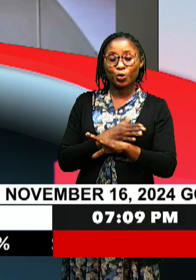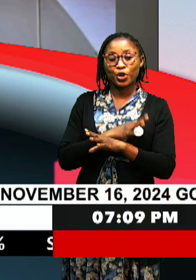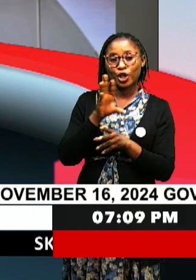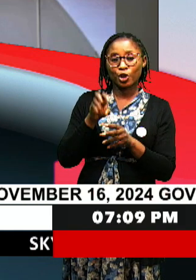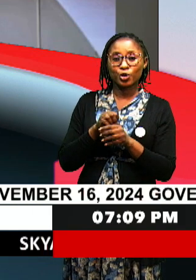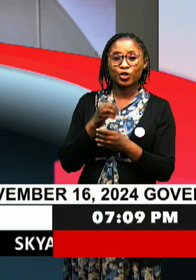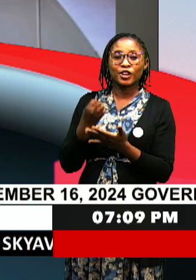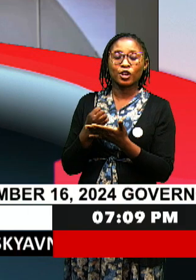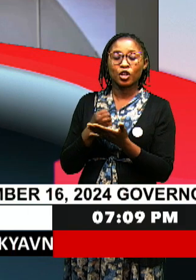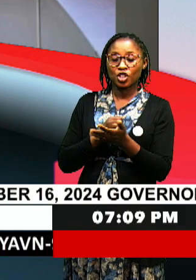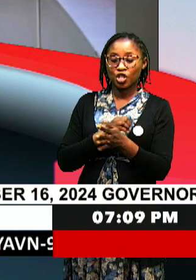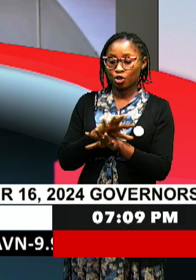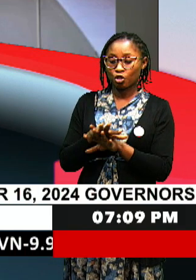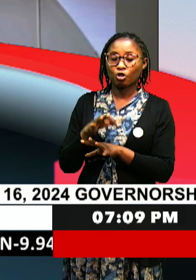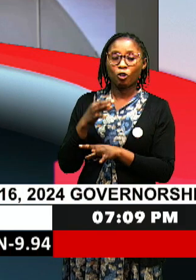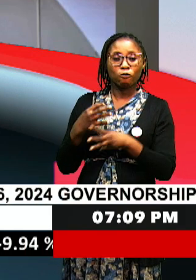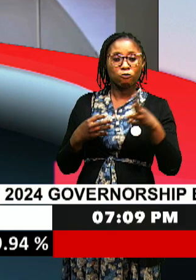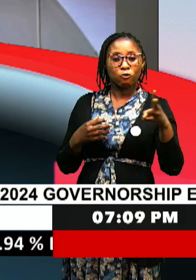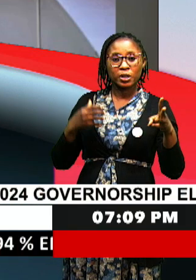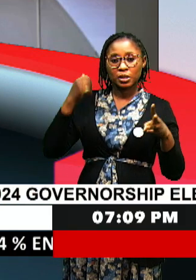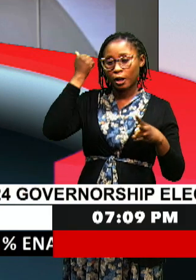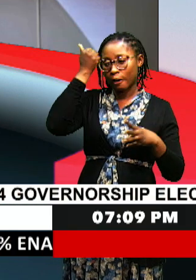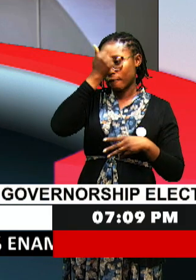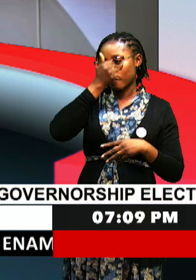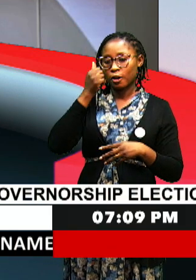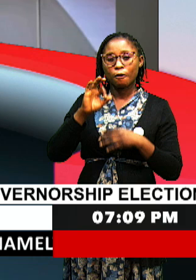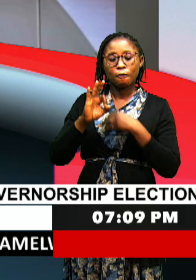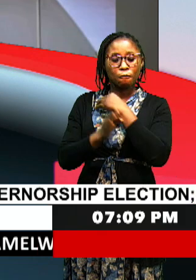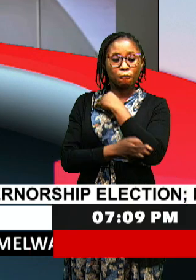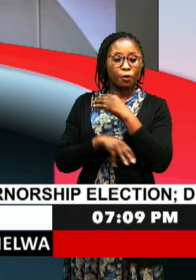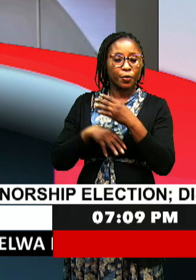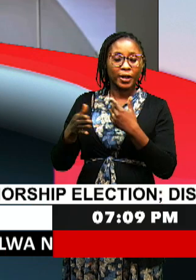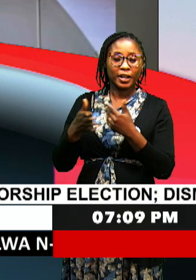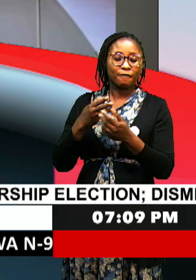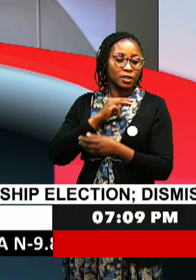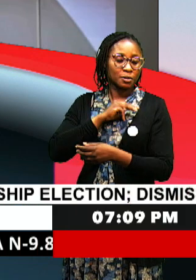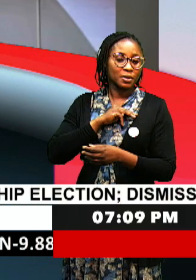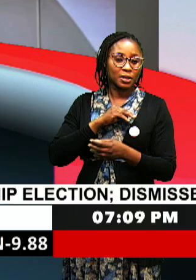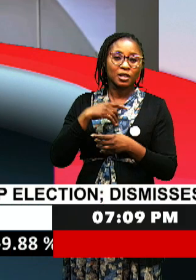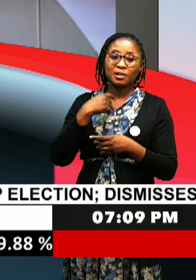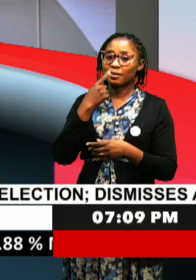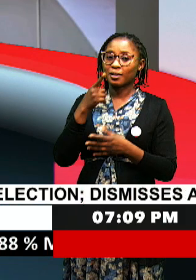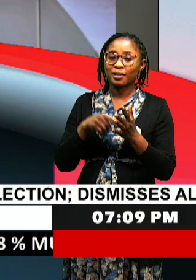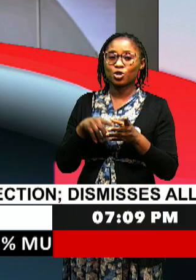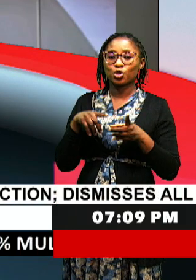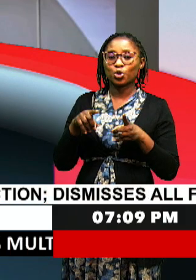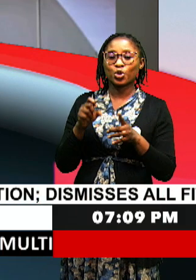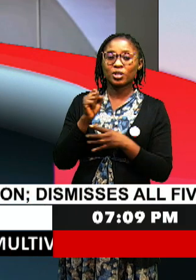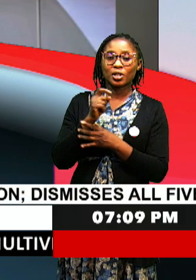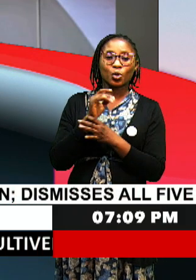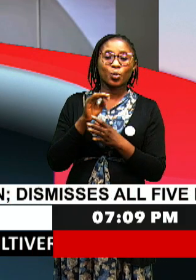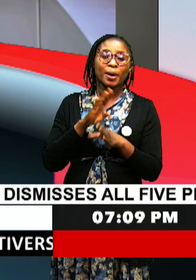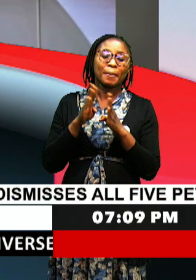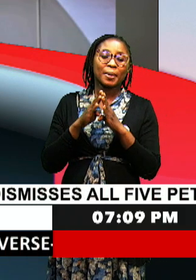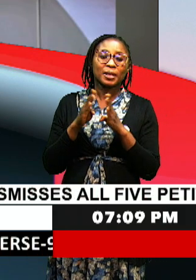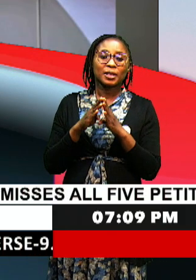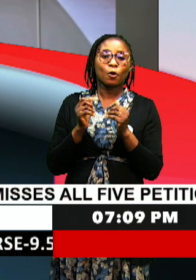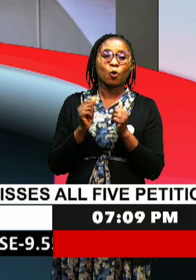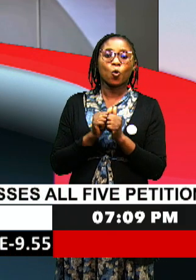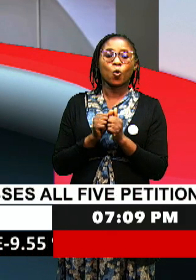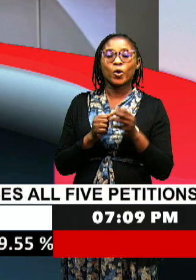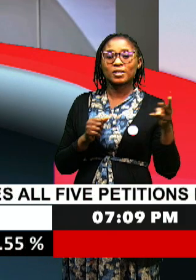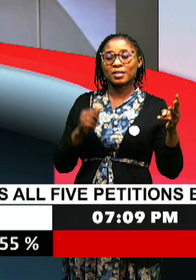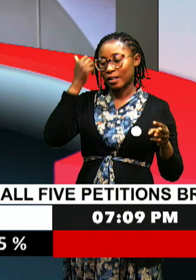economic integration of West Africa. The Foreign Affairs Minister made this known during the stakeholders' engagement with